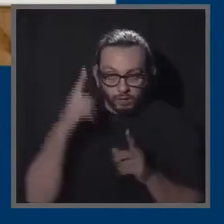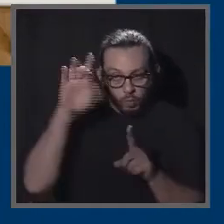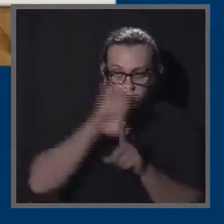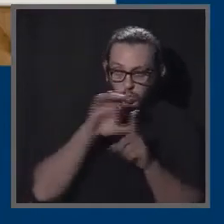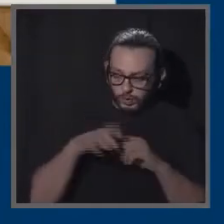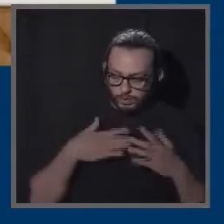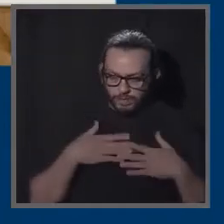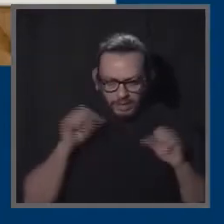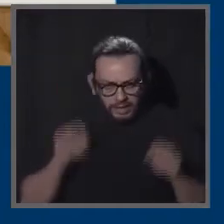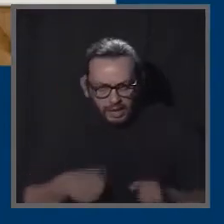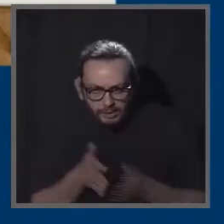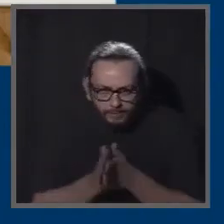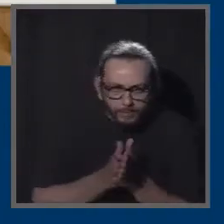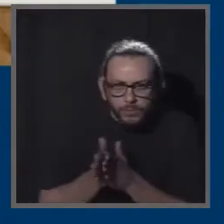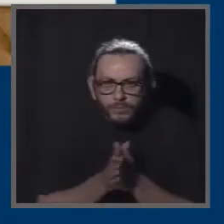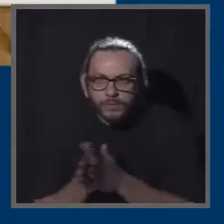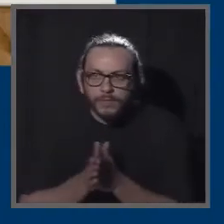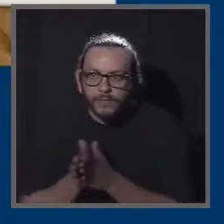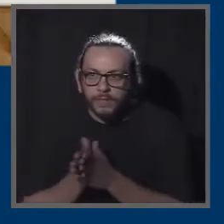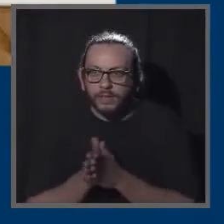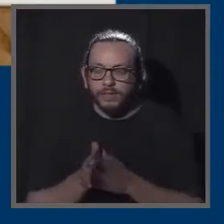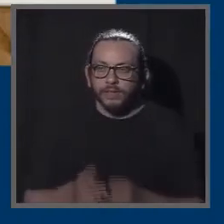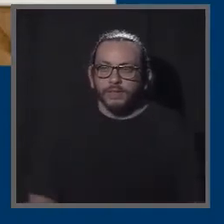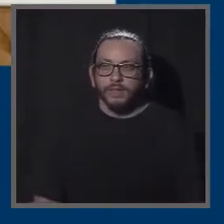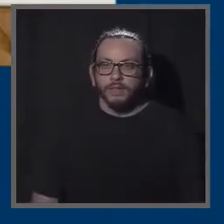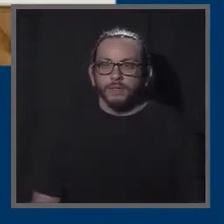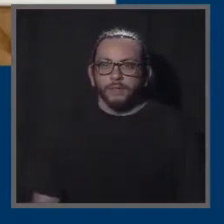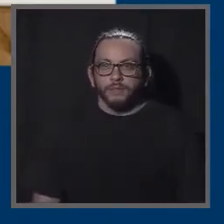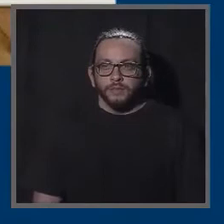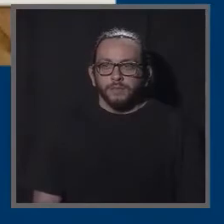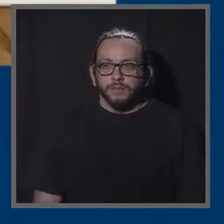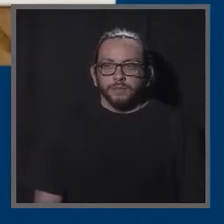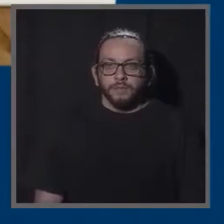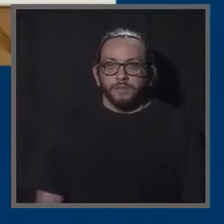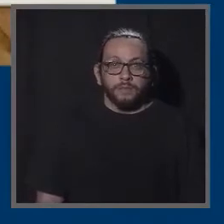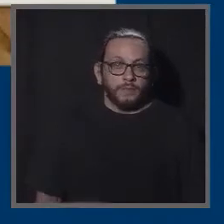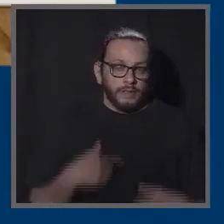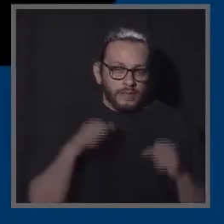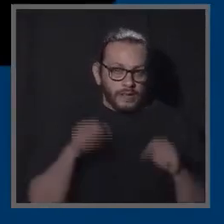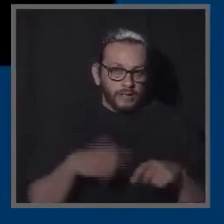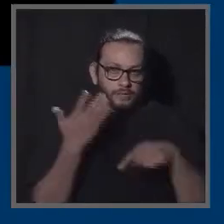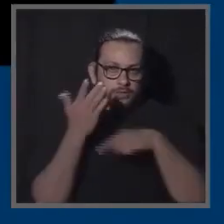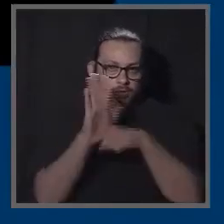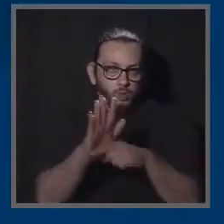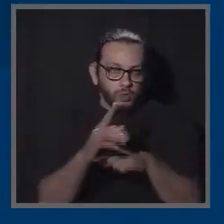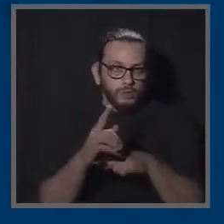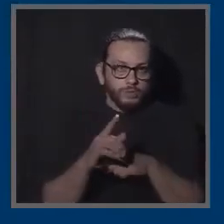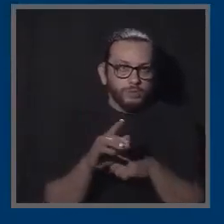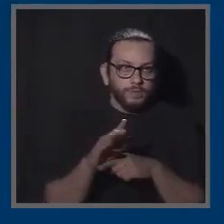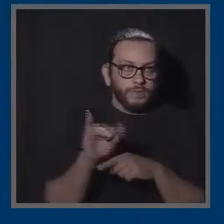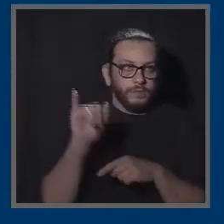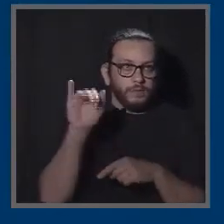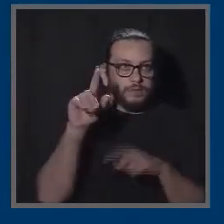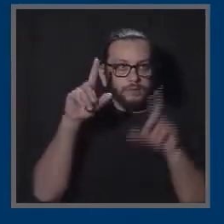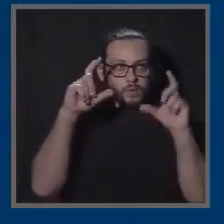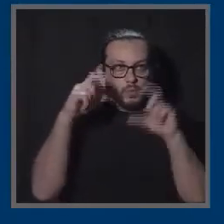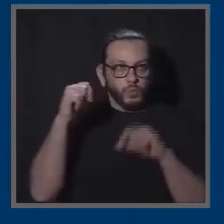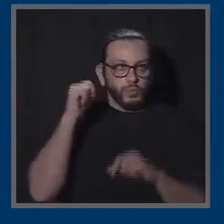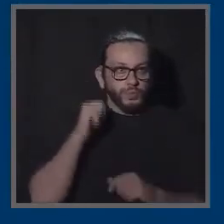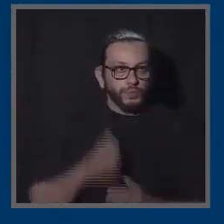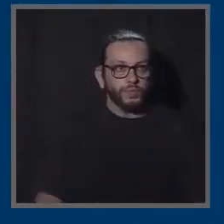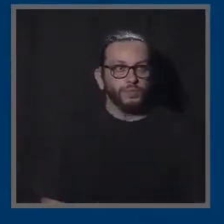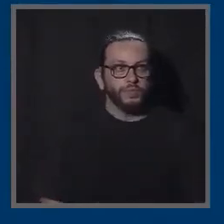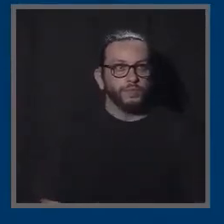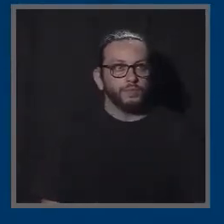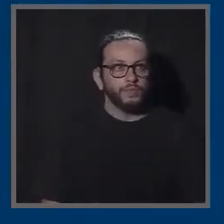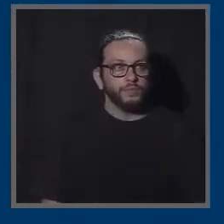to my own work. And I could move on to sharing a couple of examples, or I could pause there, Clementine, depending on what